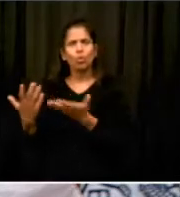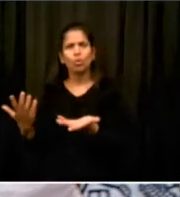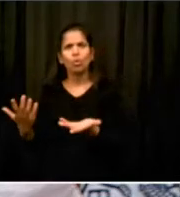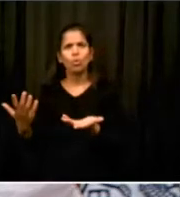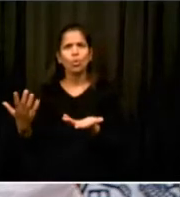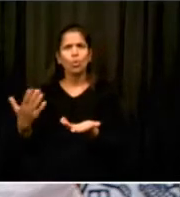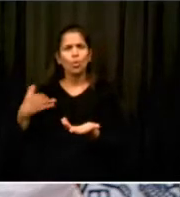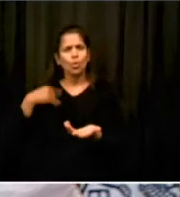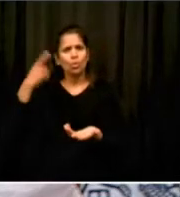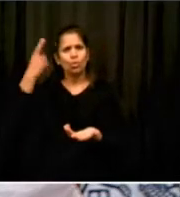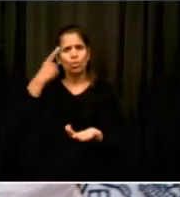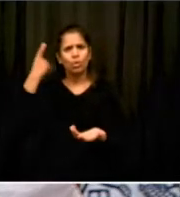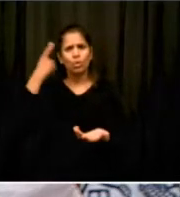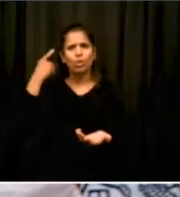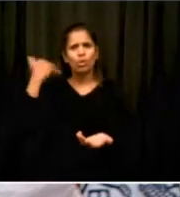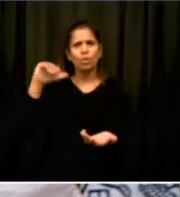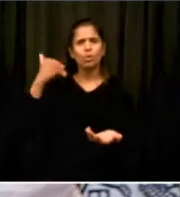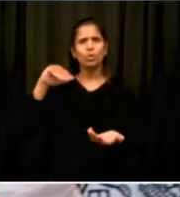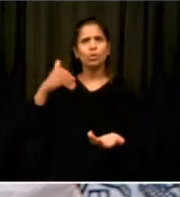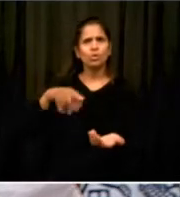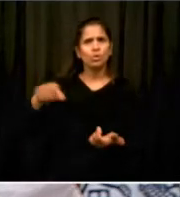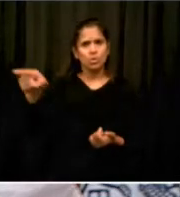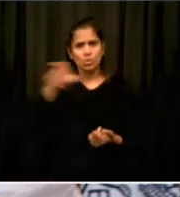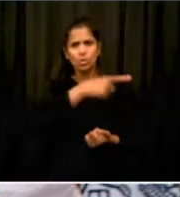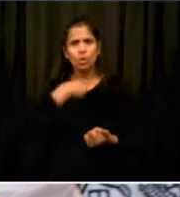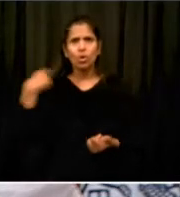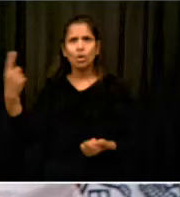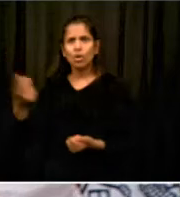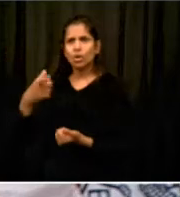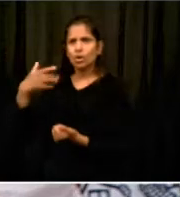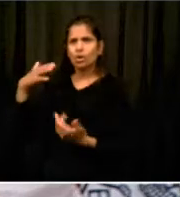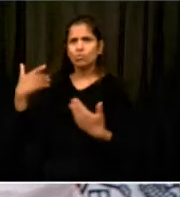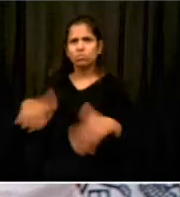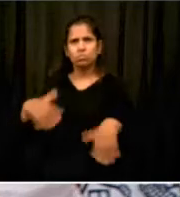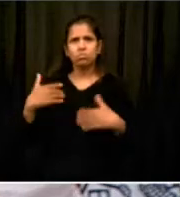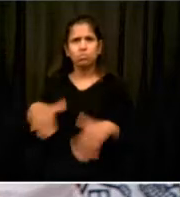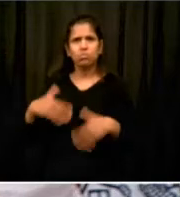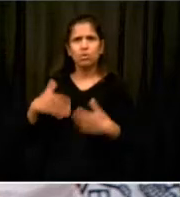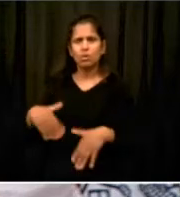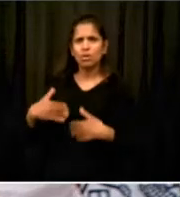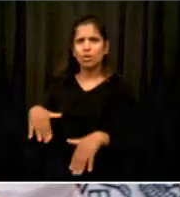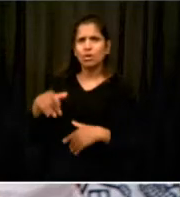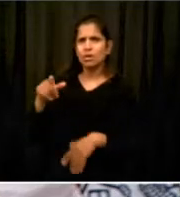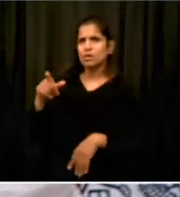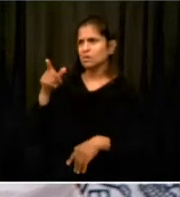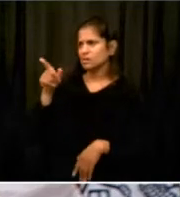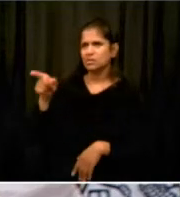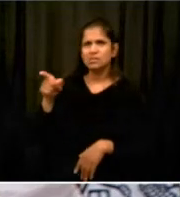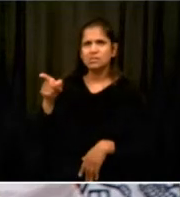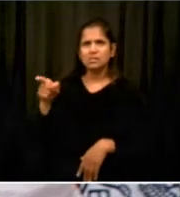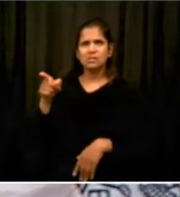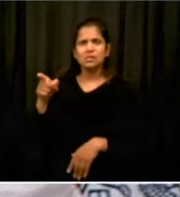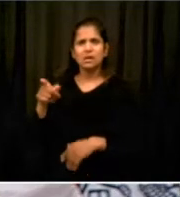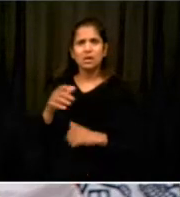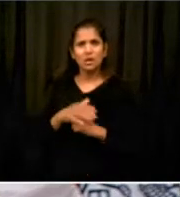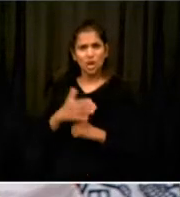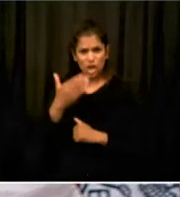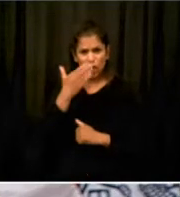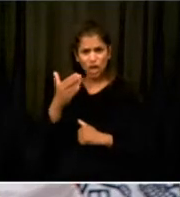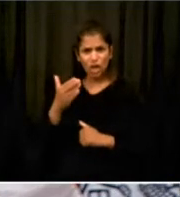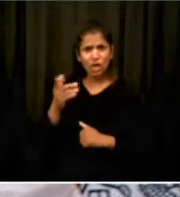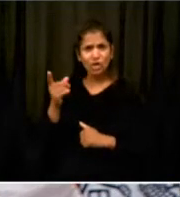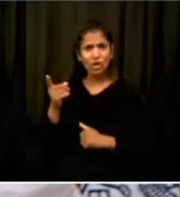happen? And I'd like you to assess the damage that this does to the efforts that you've made over the past 6